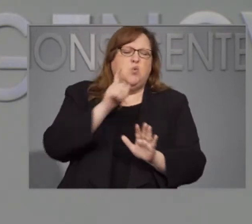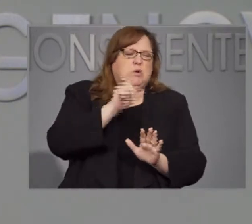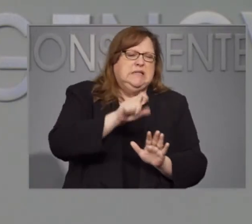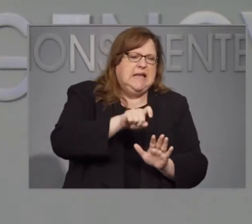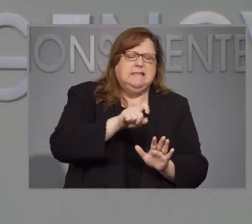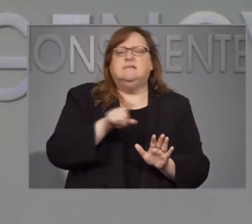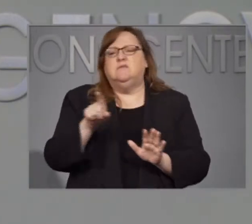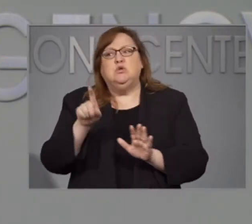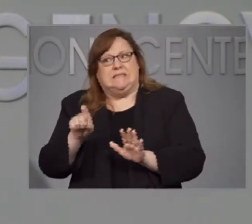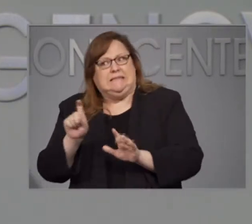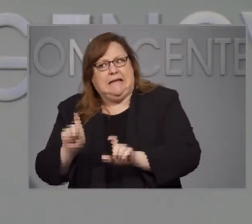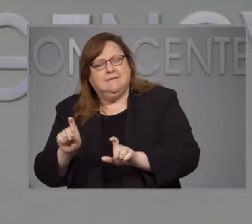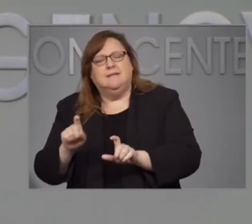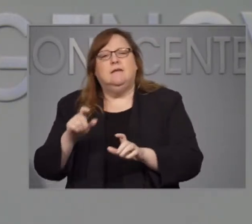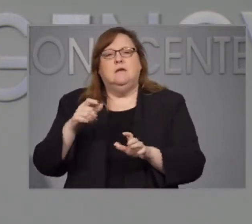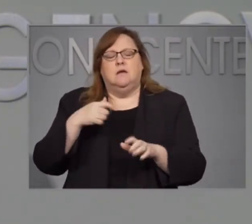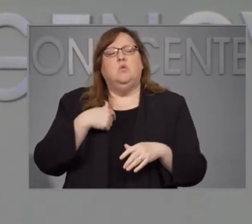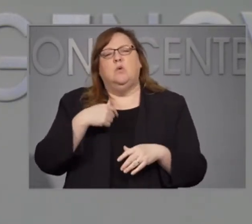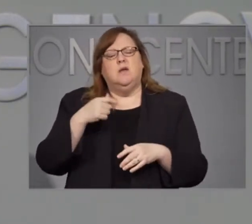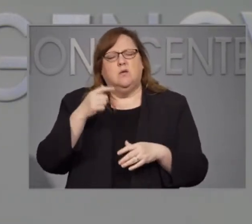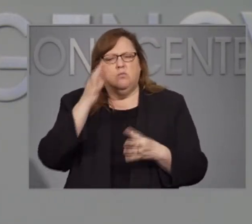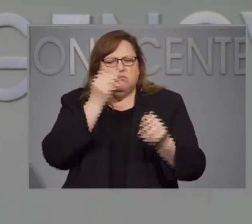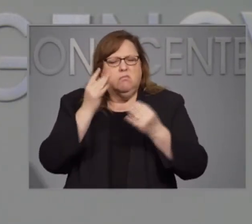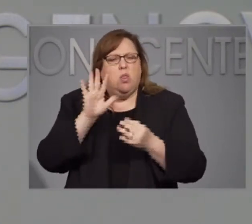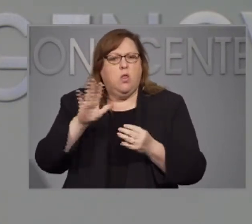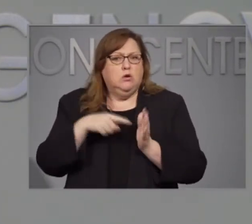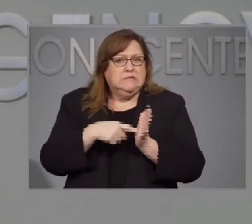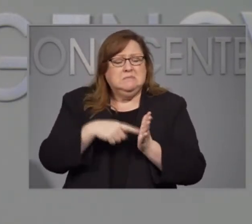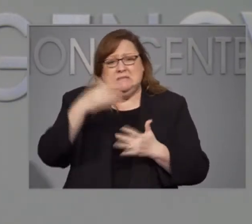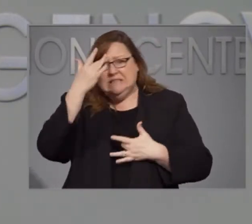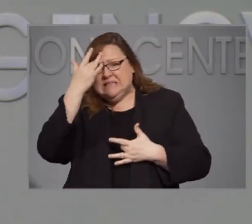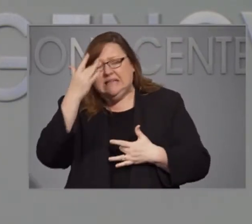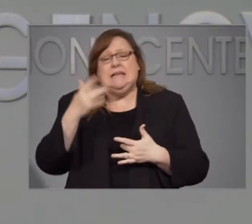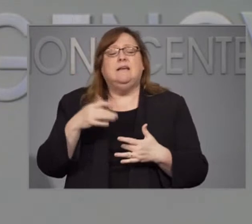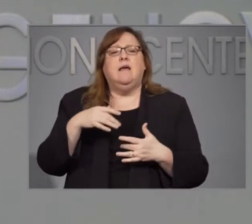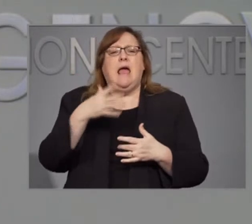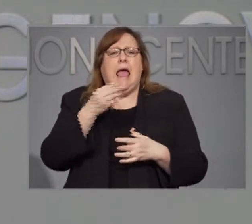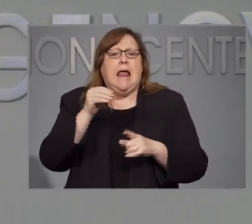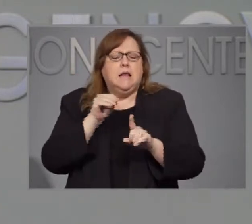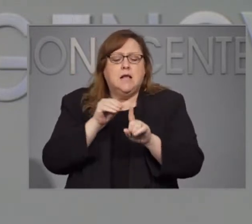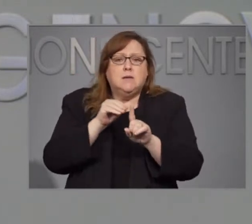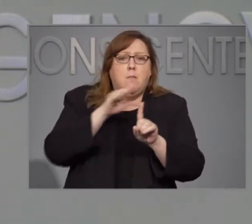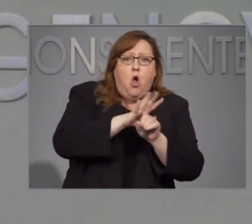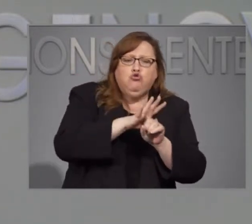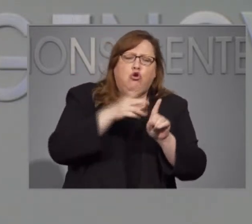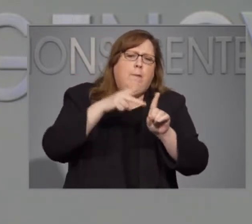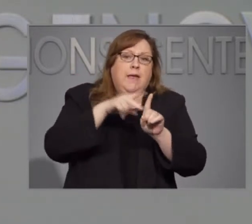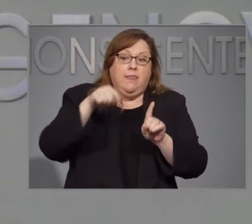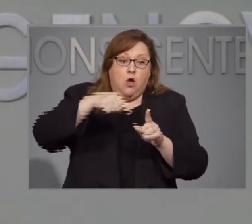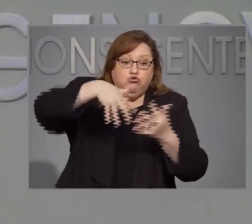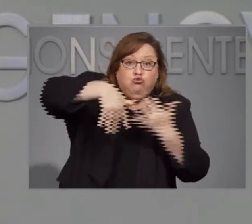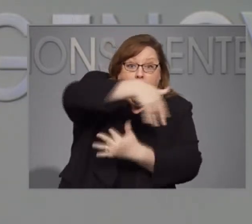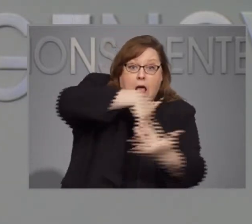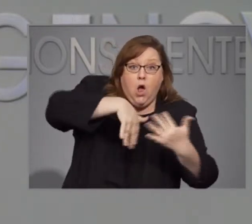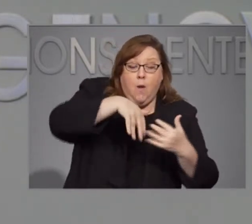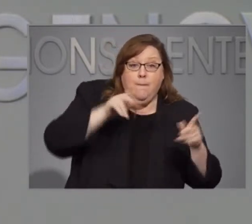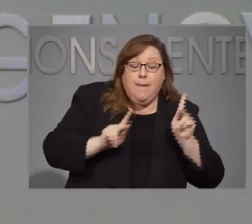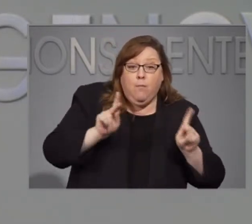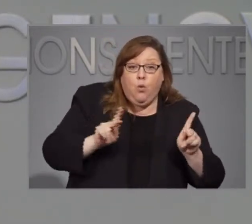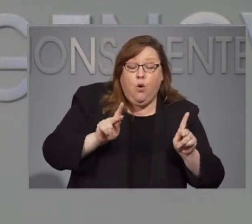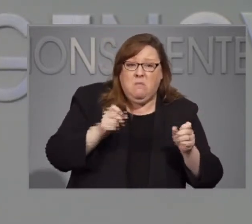in particular, we have been sharing with you, we want folks to get tested who have been at a mass gathering or a protest, at